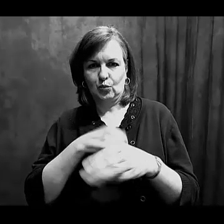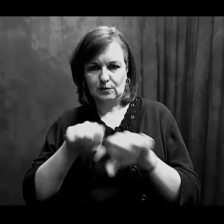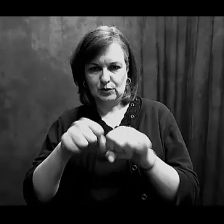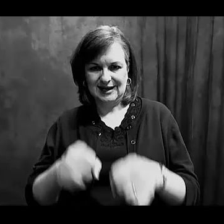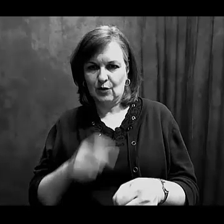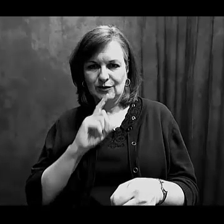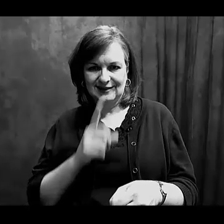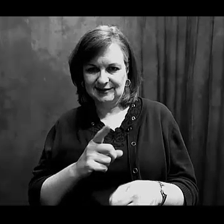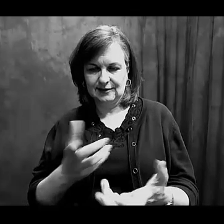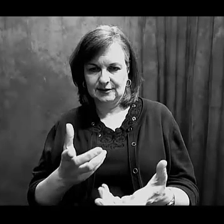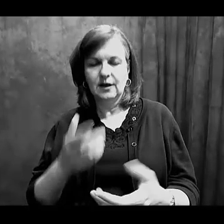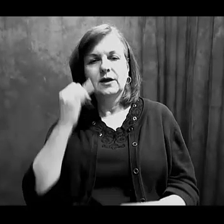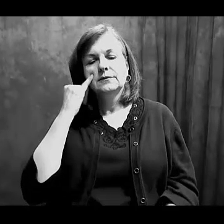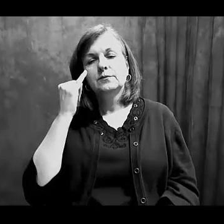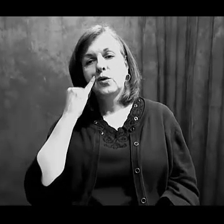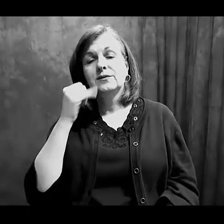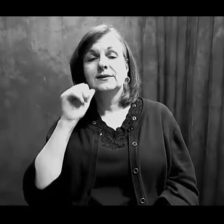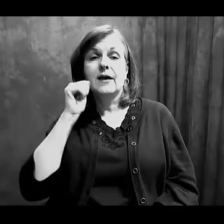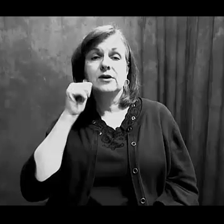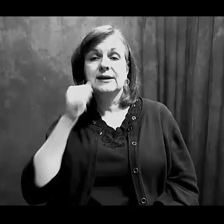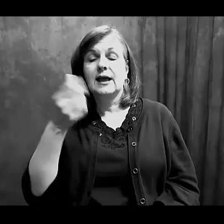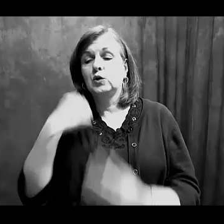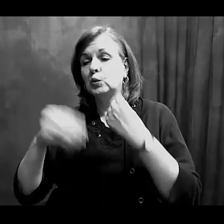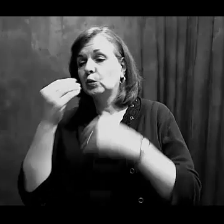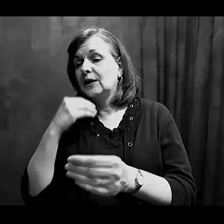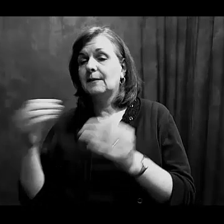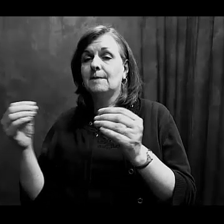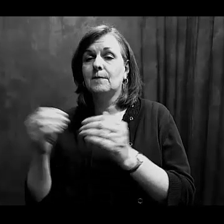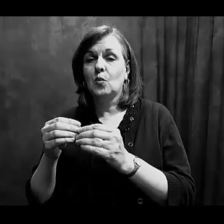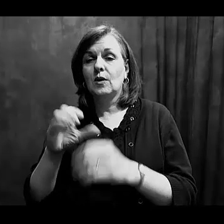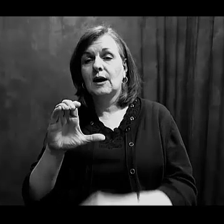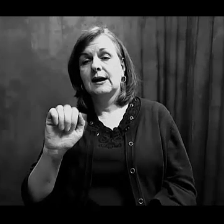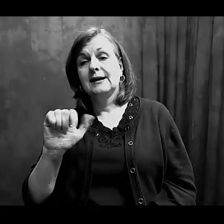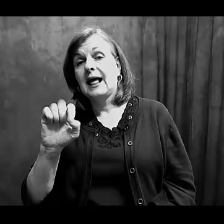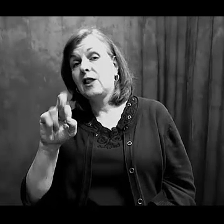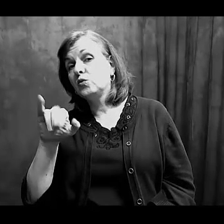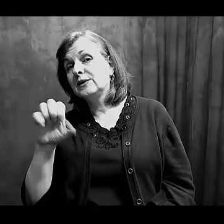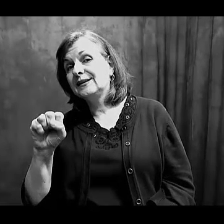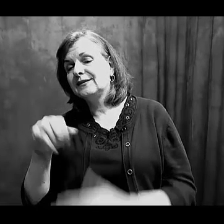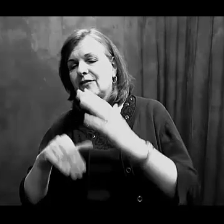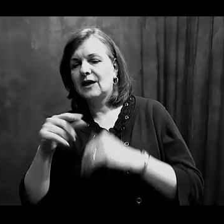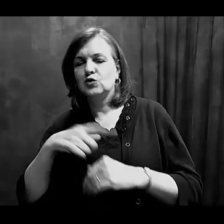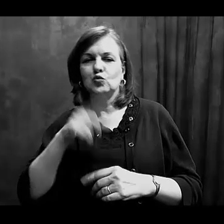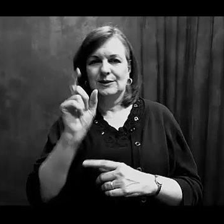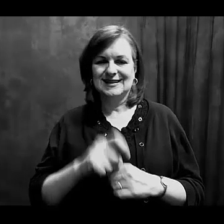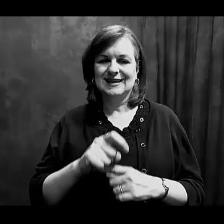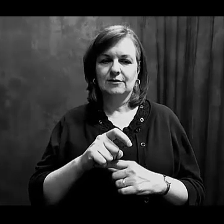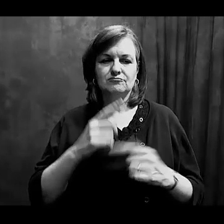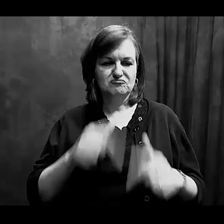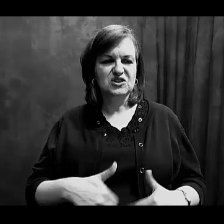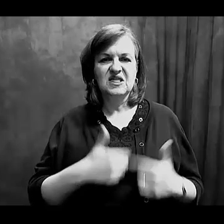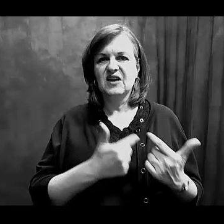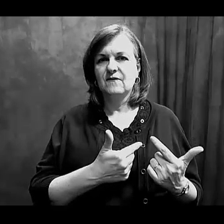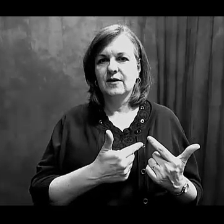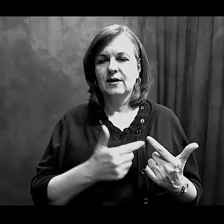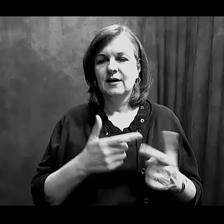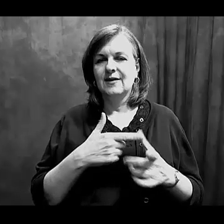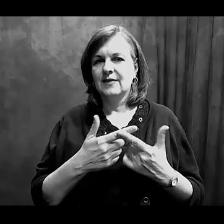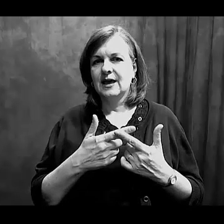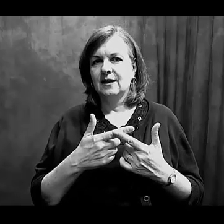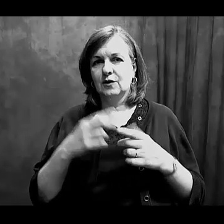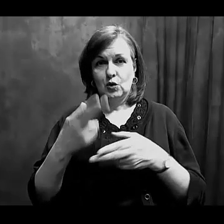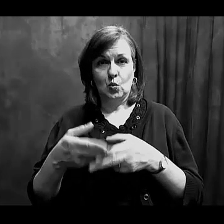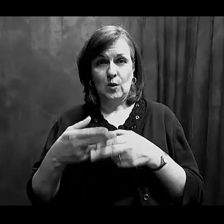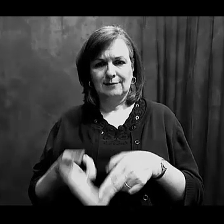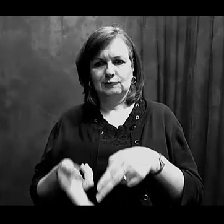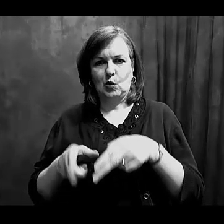seen this before. When we think about the types of foods that our cells are breaking down, the macromolecules that our cells